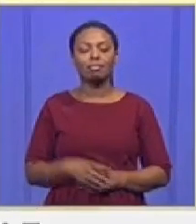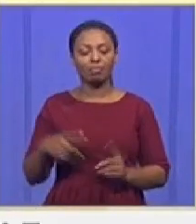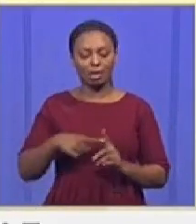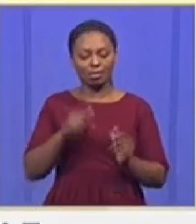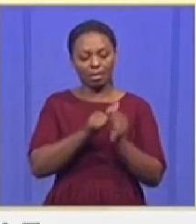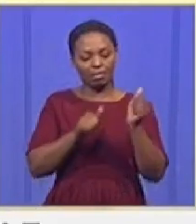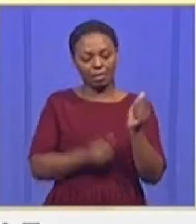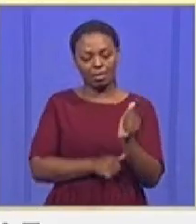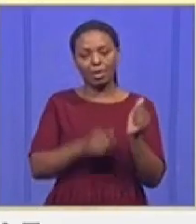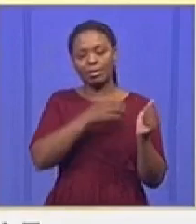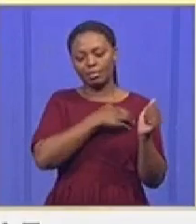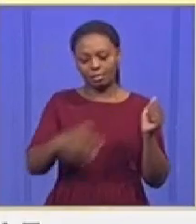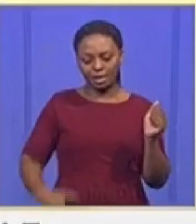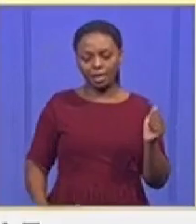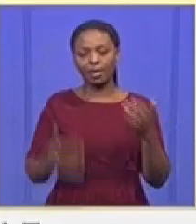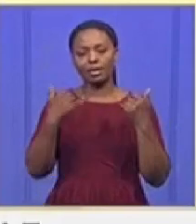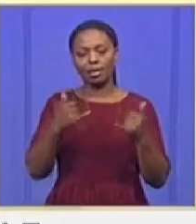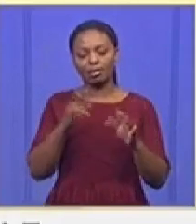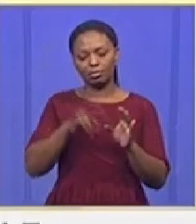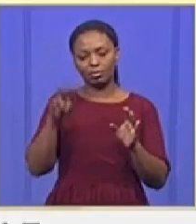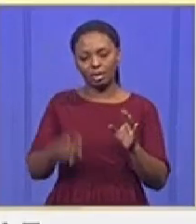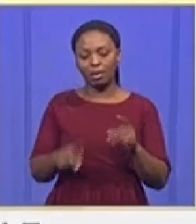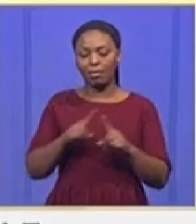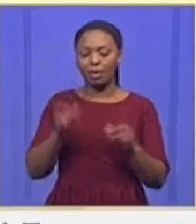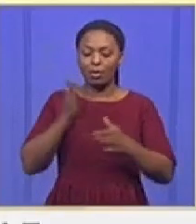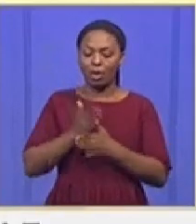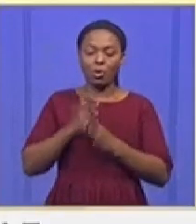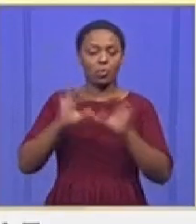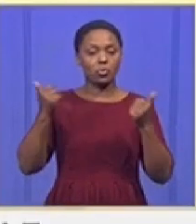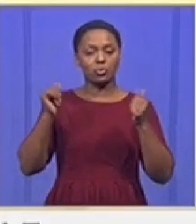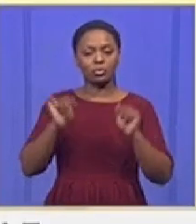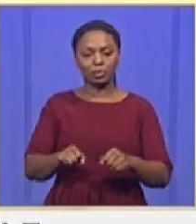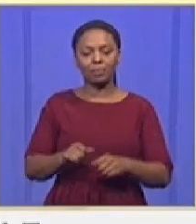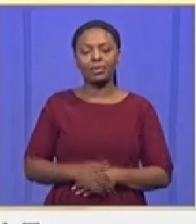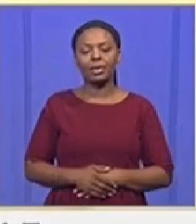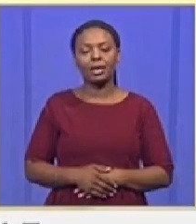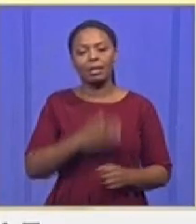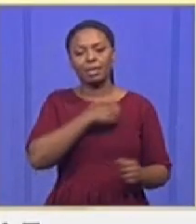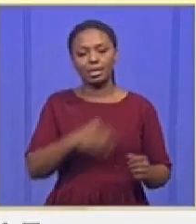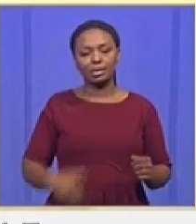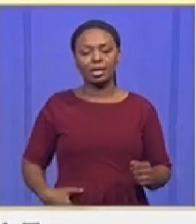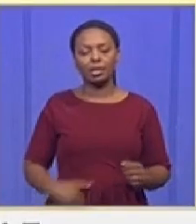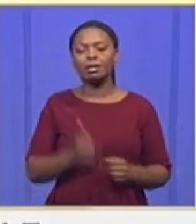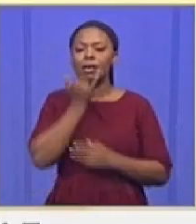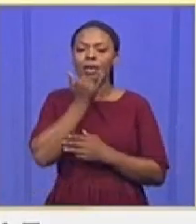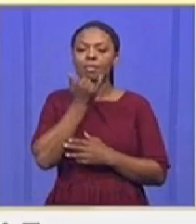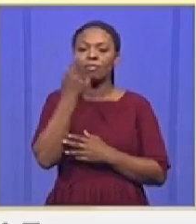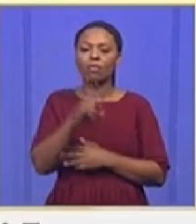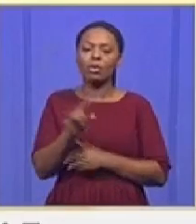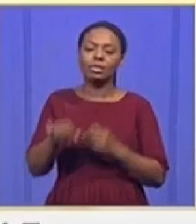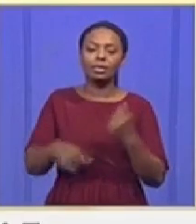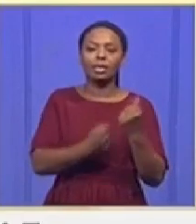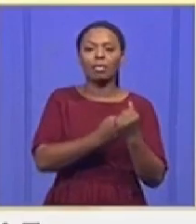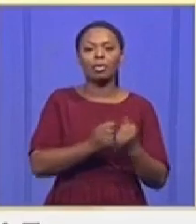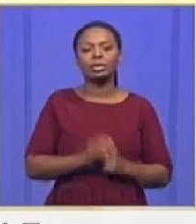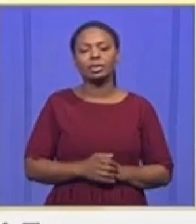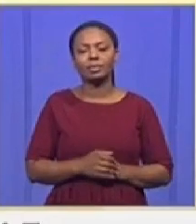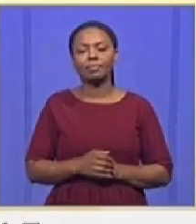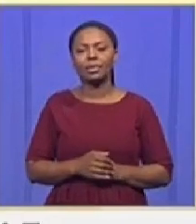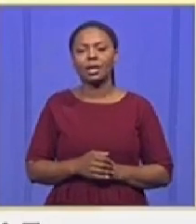the responsibilities of his office with dedication. The President is grateful for the support he has provided to him throughout